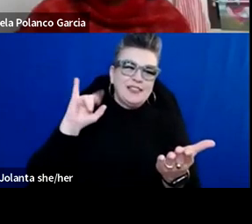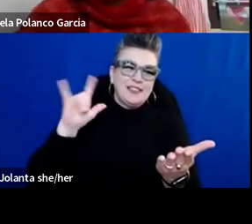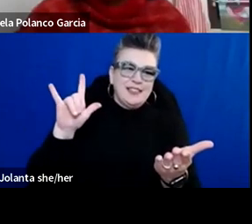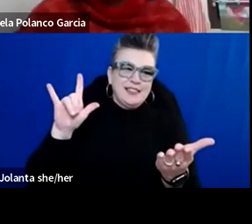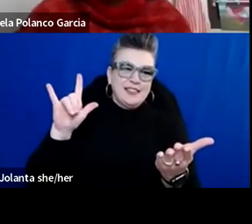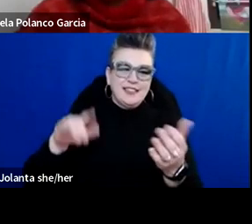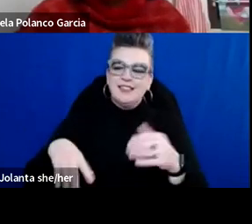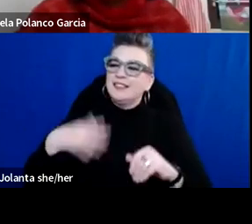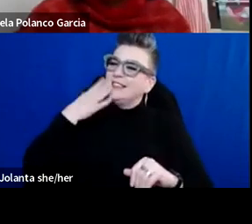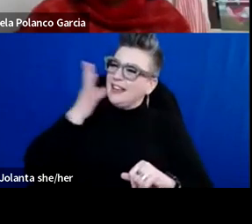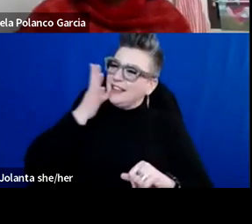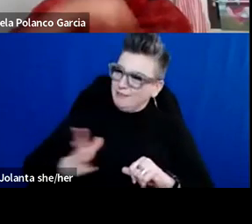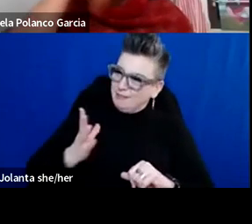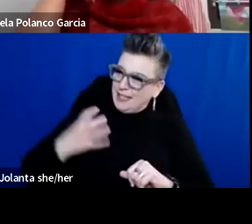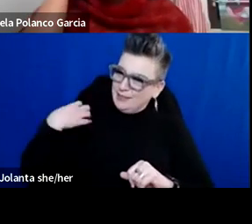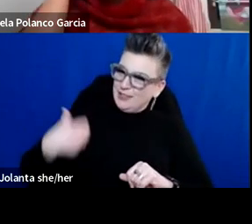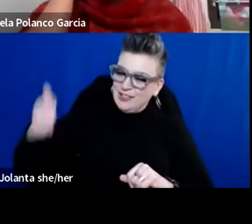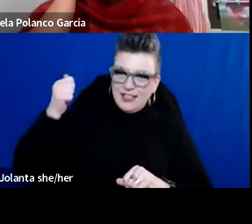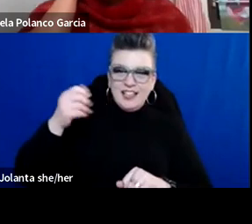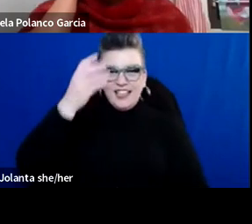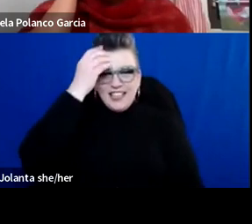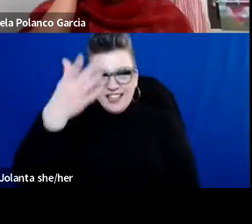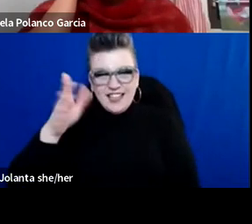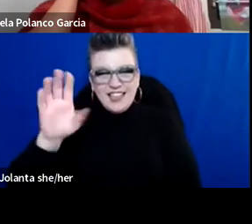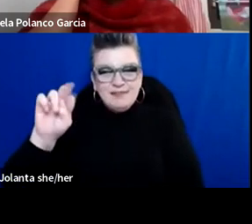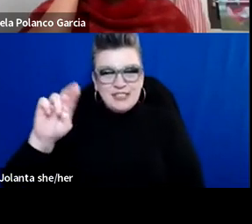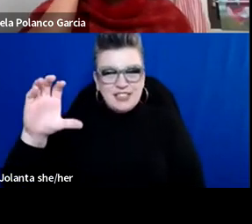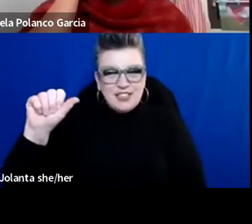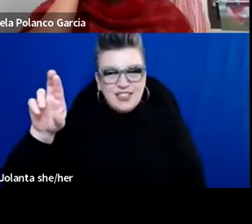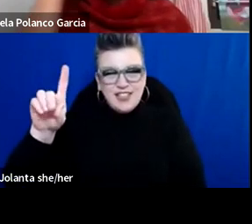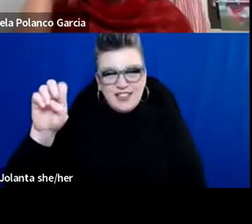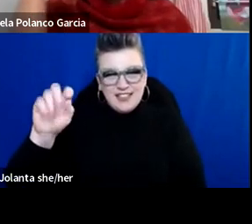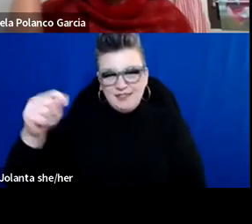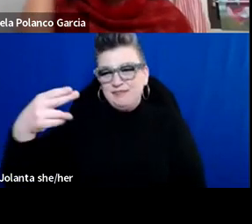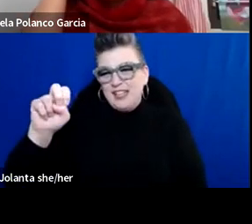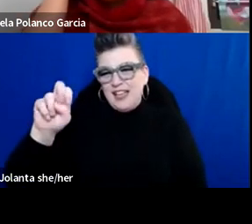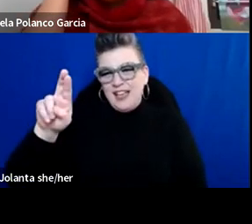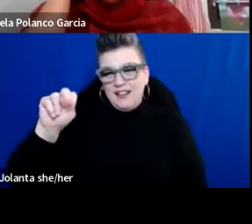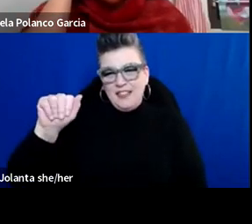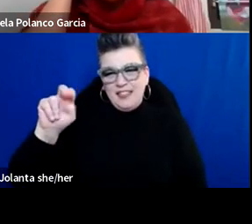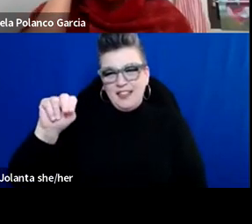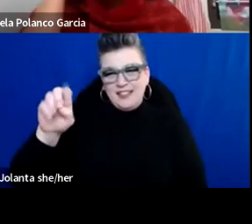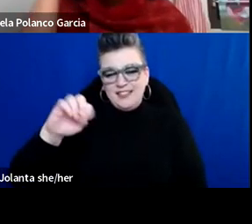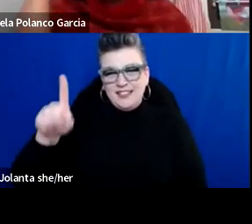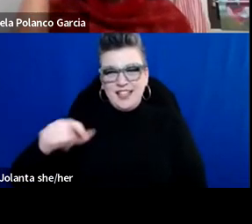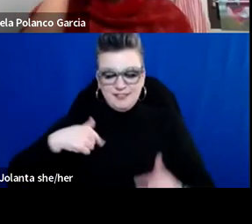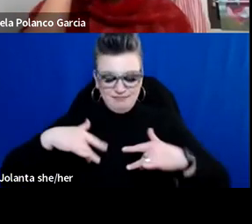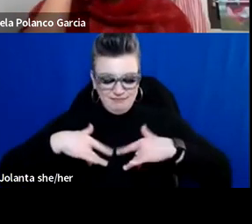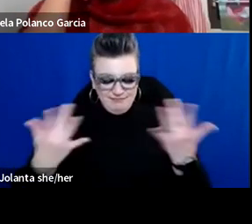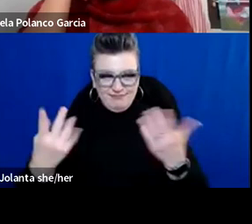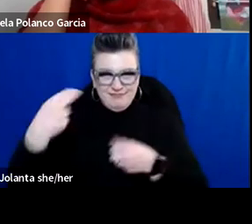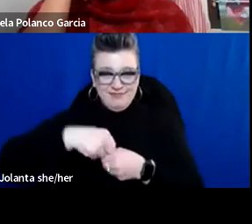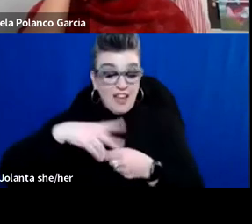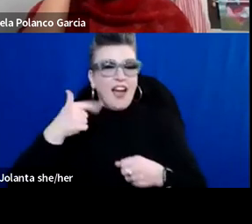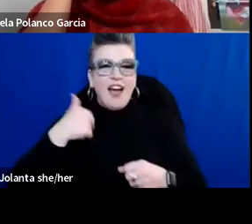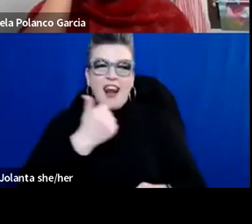thank you madam chair uh mr carnette hernandez welcome uh delighted you have joined us i i love how mr elkins immediately uh dr